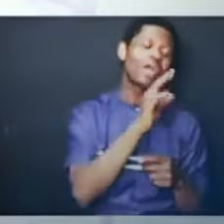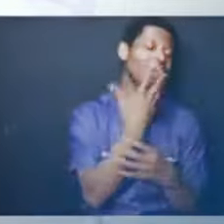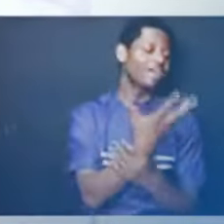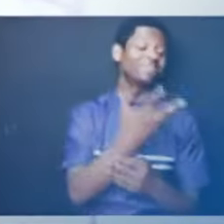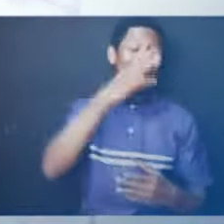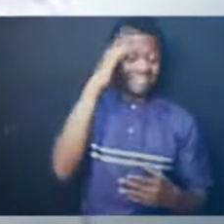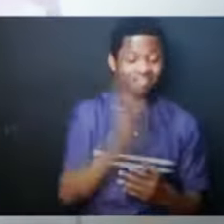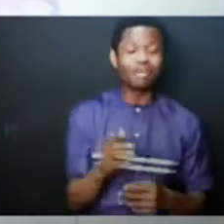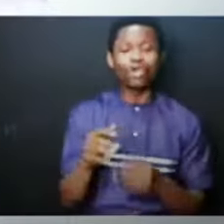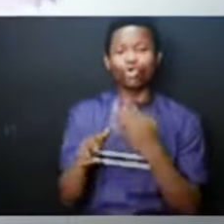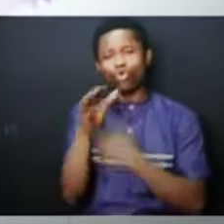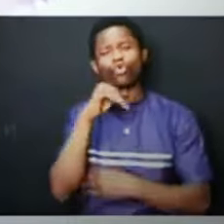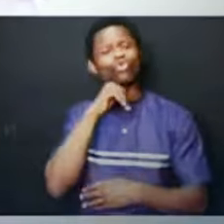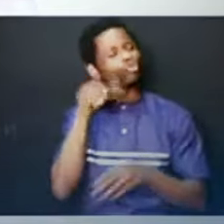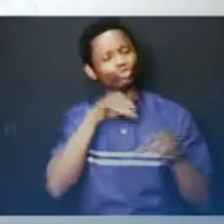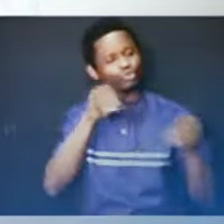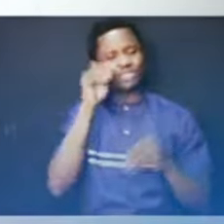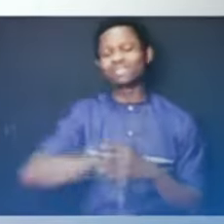Now